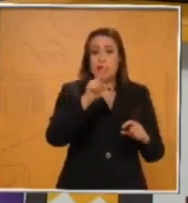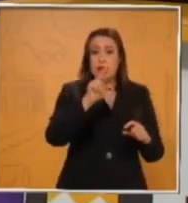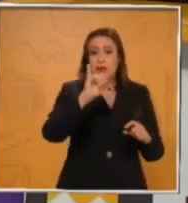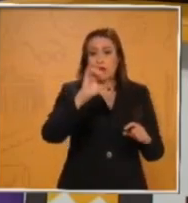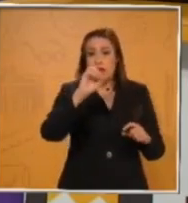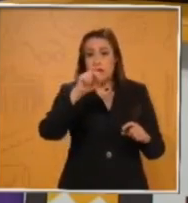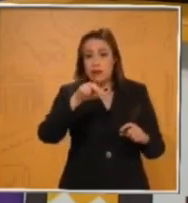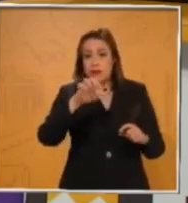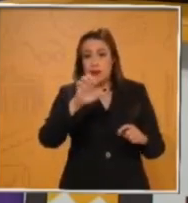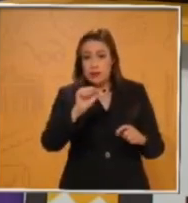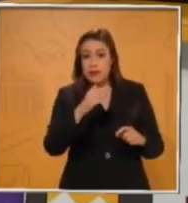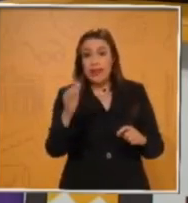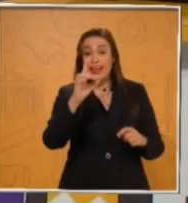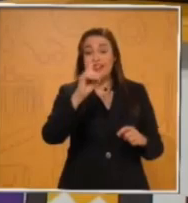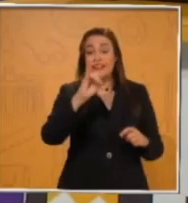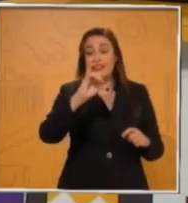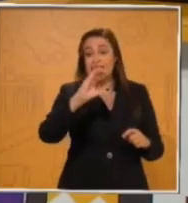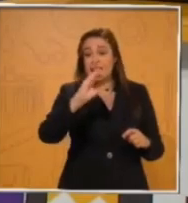grado.